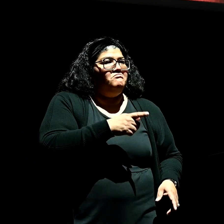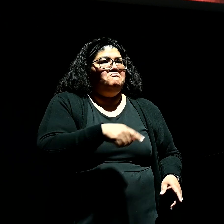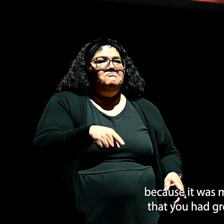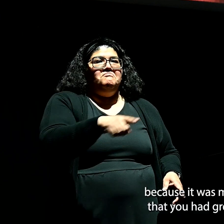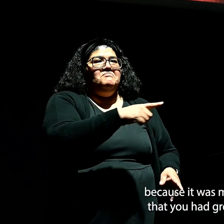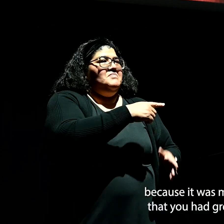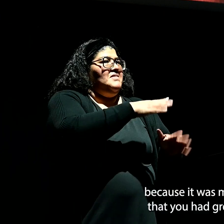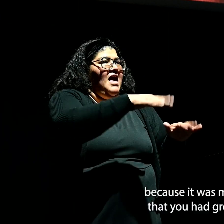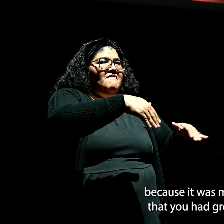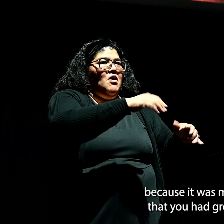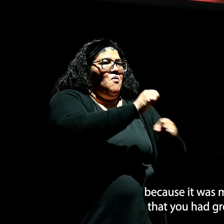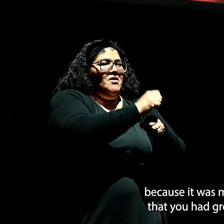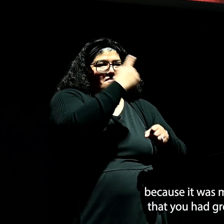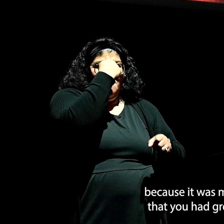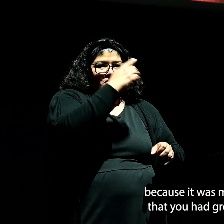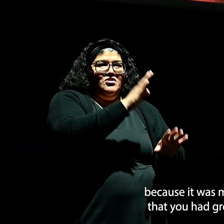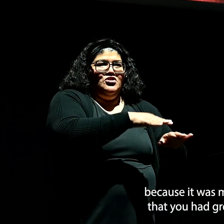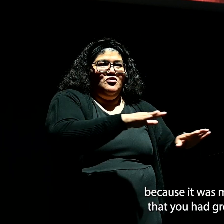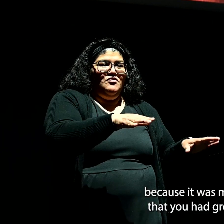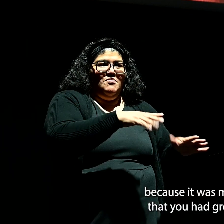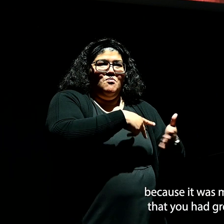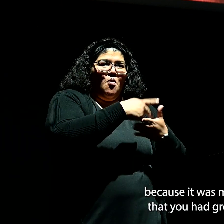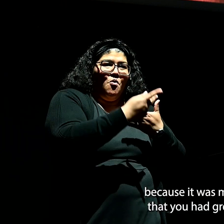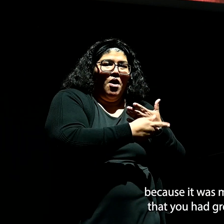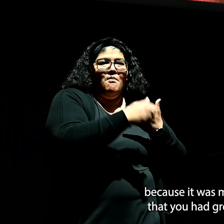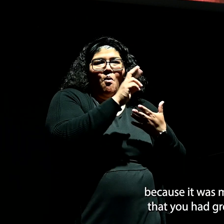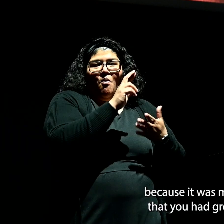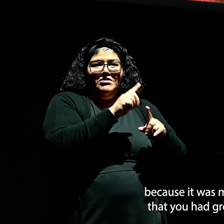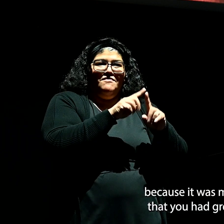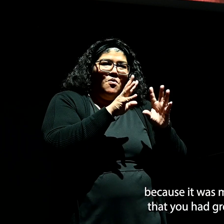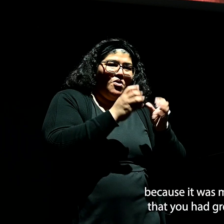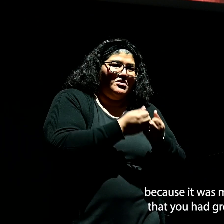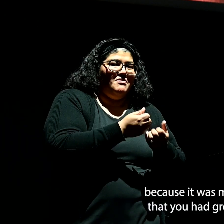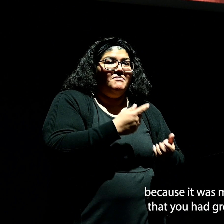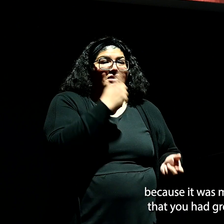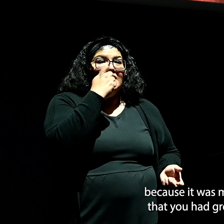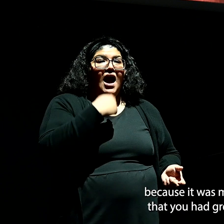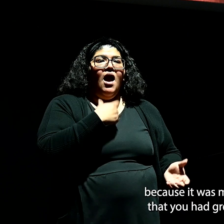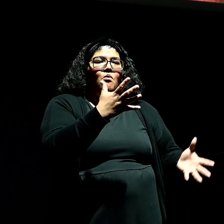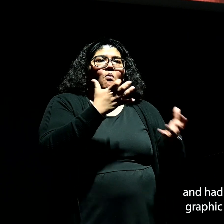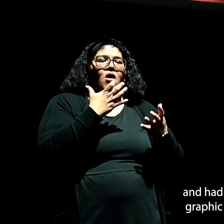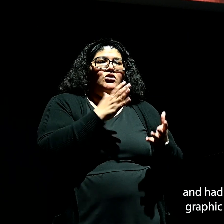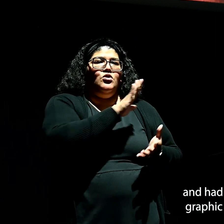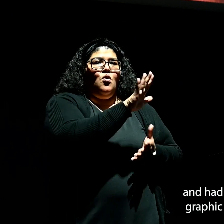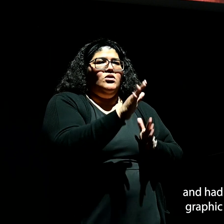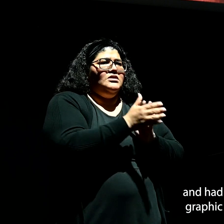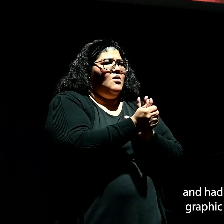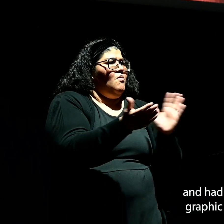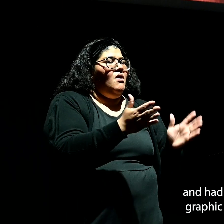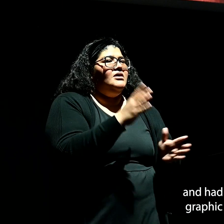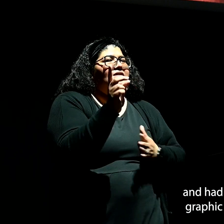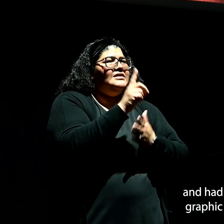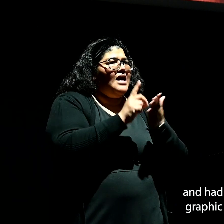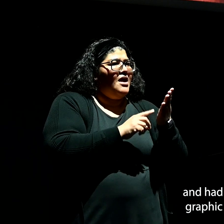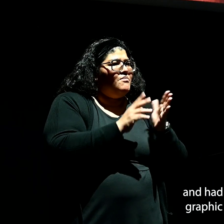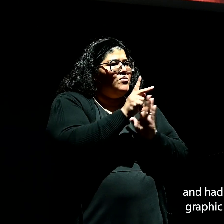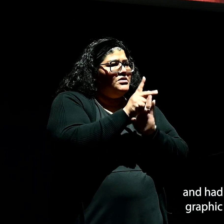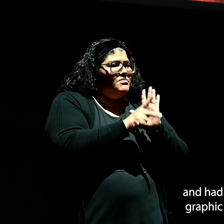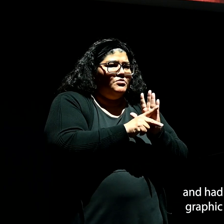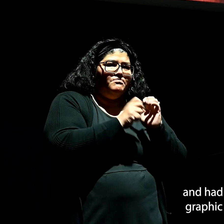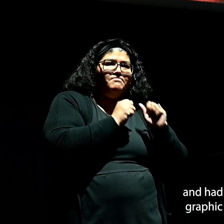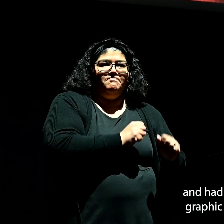kids, because it was more important to me that you had great design principles and had really